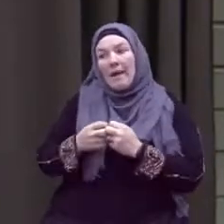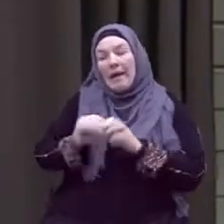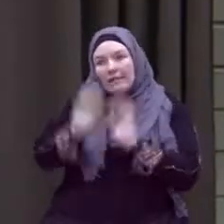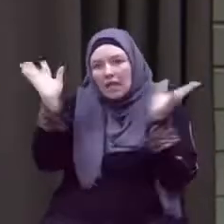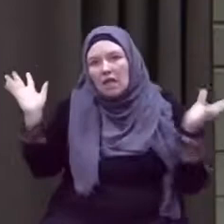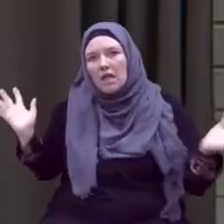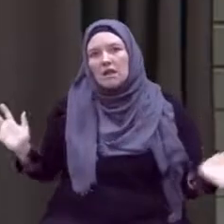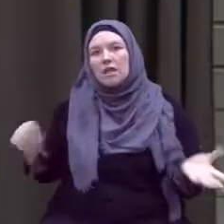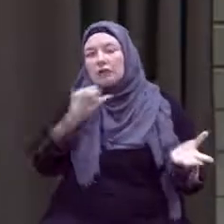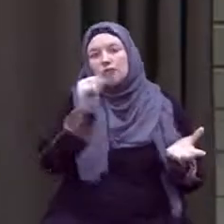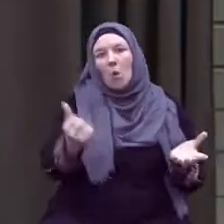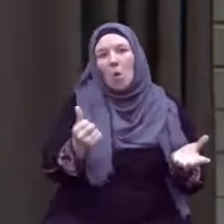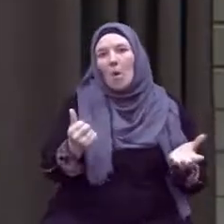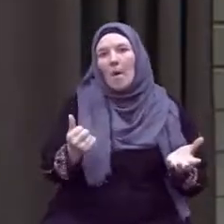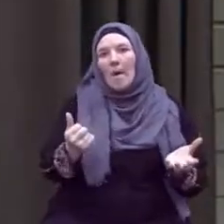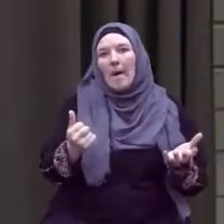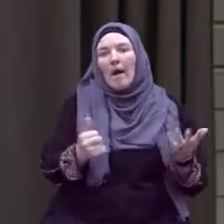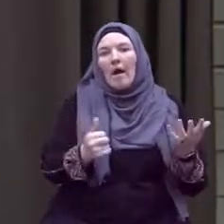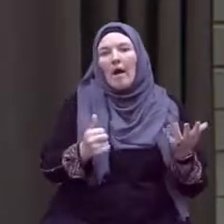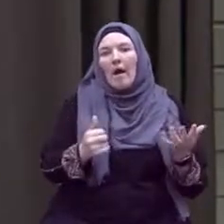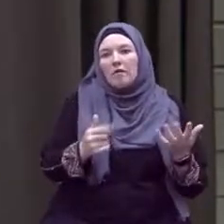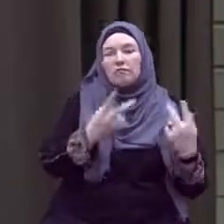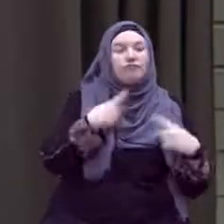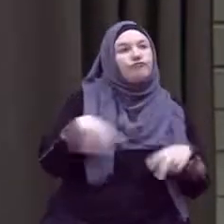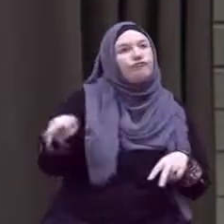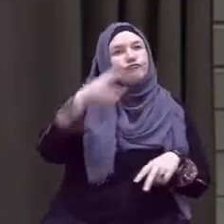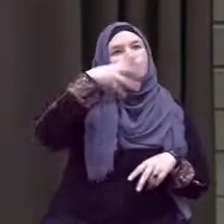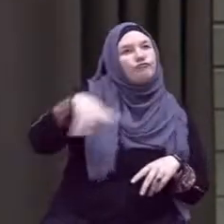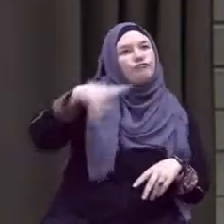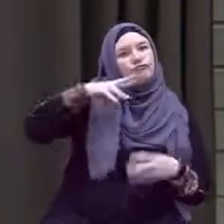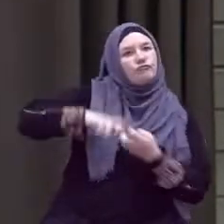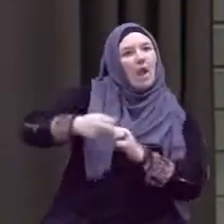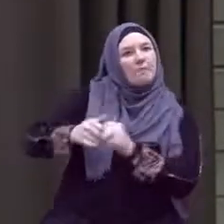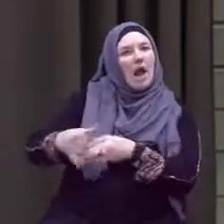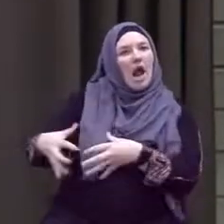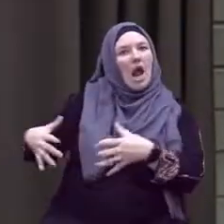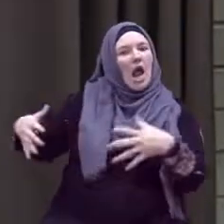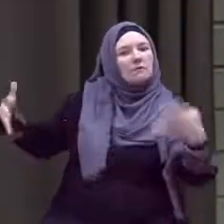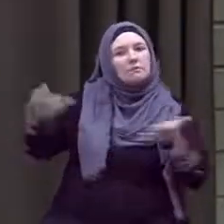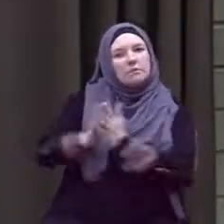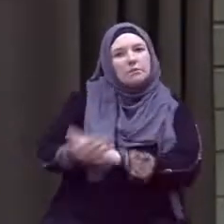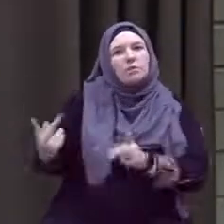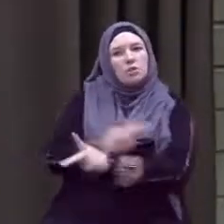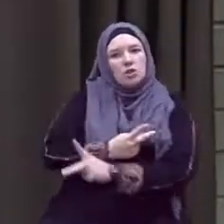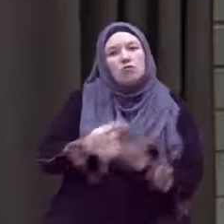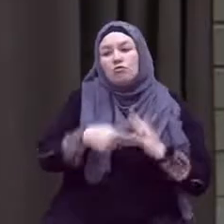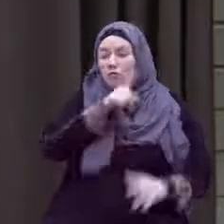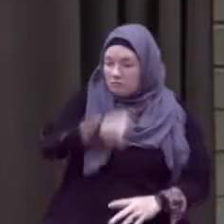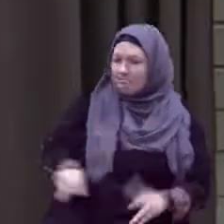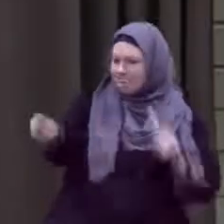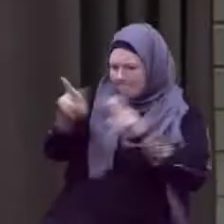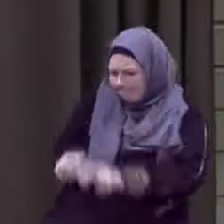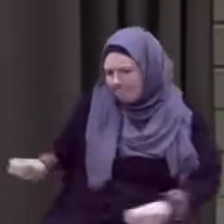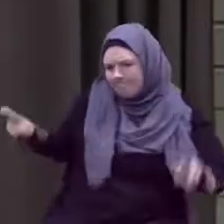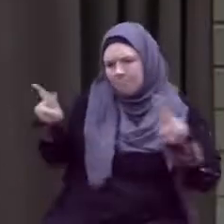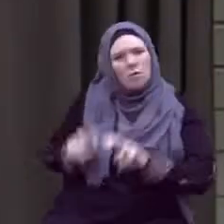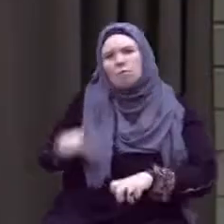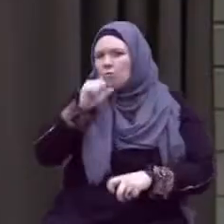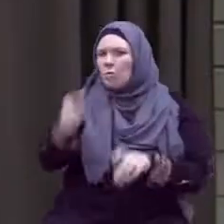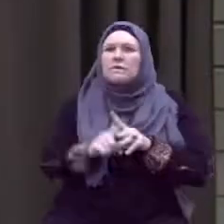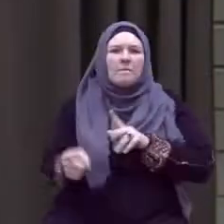and resolve to face them head on. Don't run from our problems. We